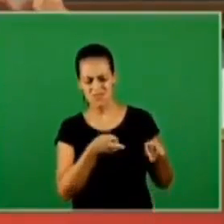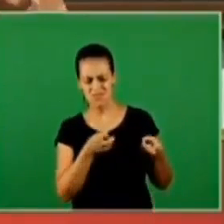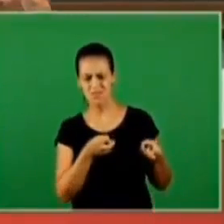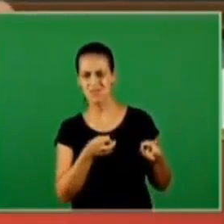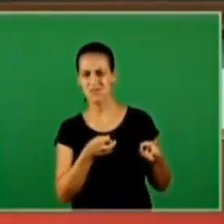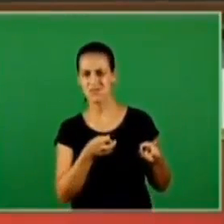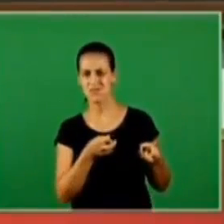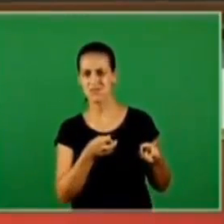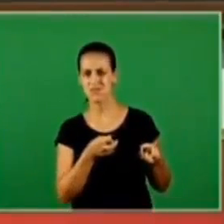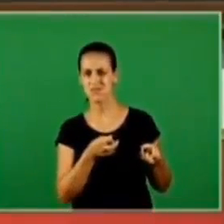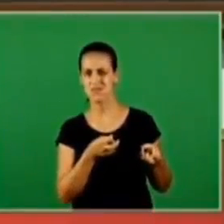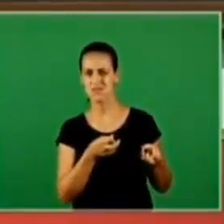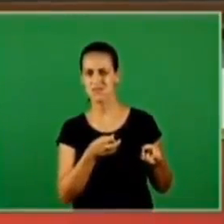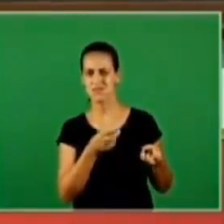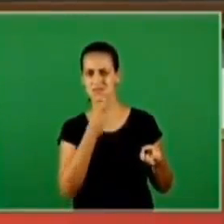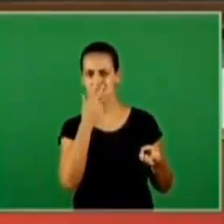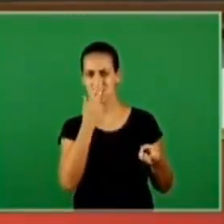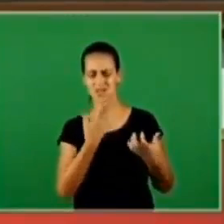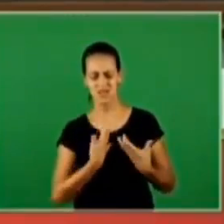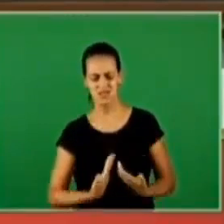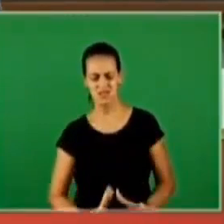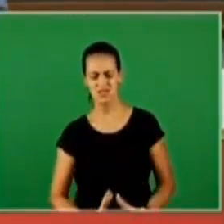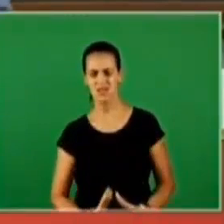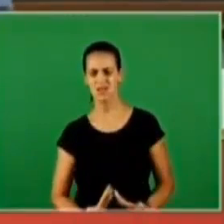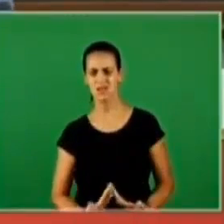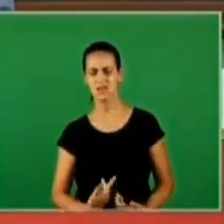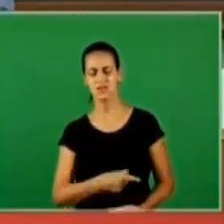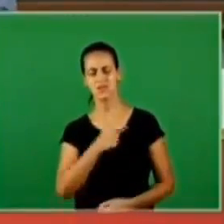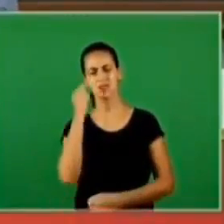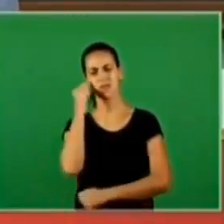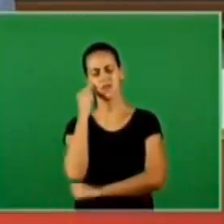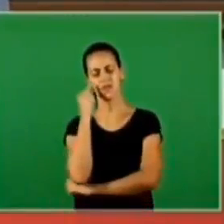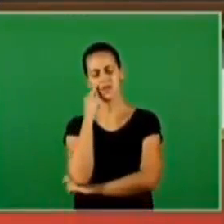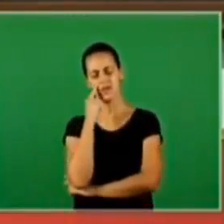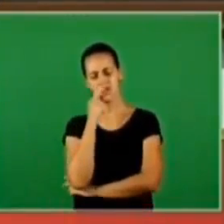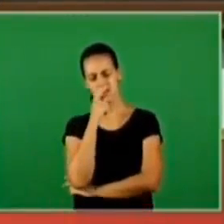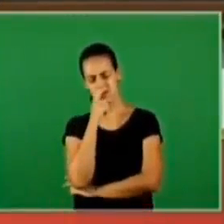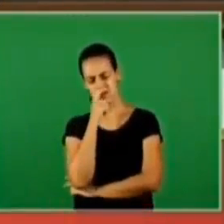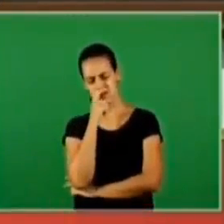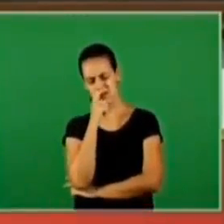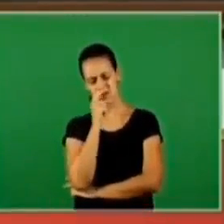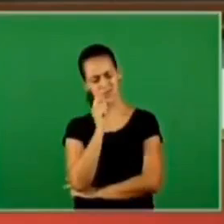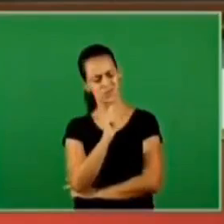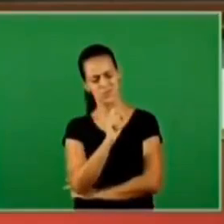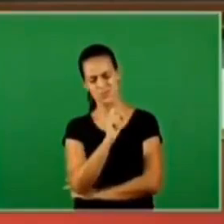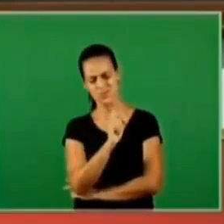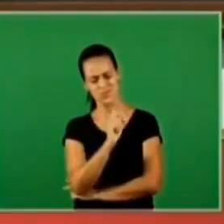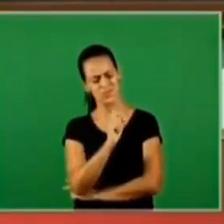long beards, like completely spent, walking on the street, and we think,